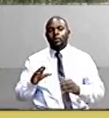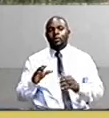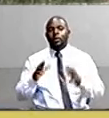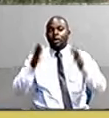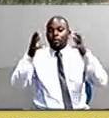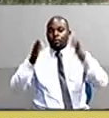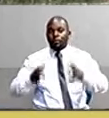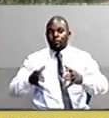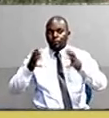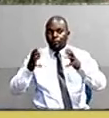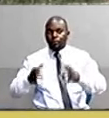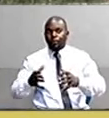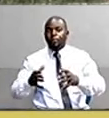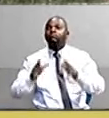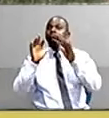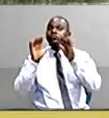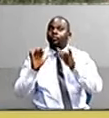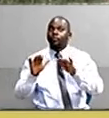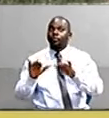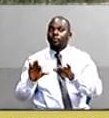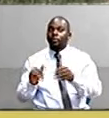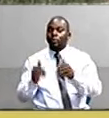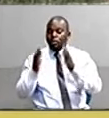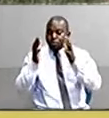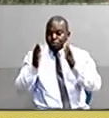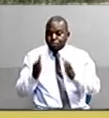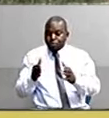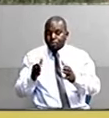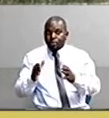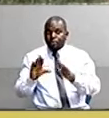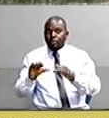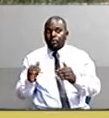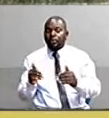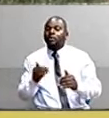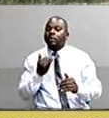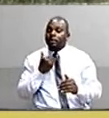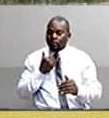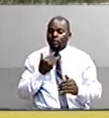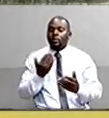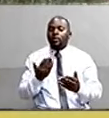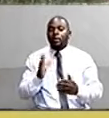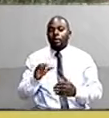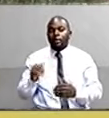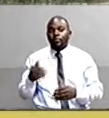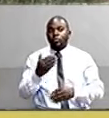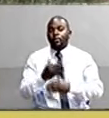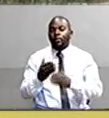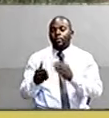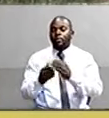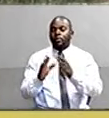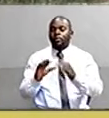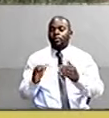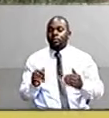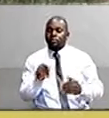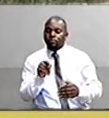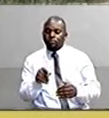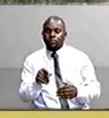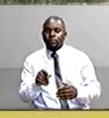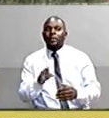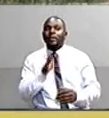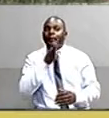store. We're also going to bring in the drilling rigs. That will now, after we have constructed, when it is a drought